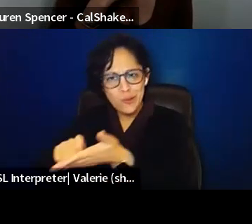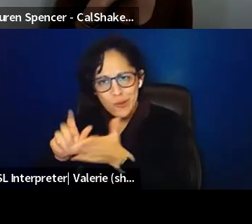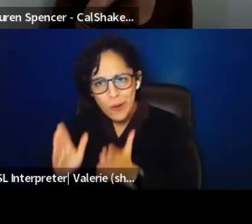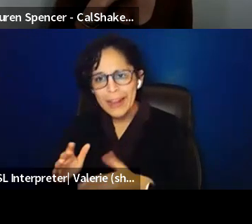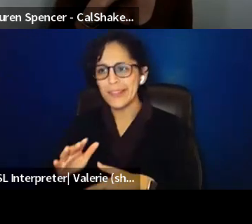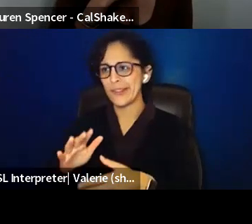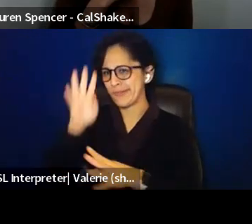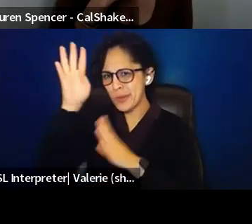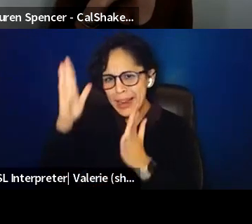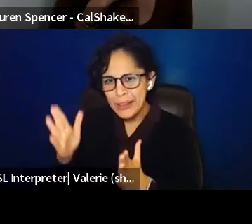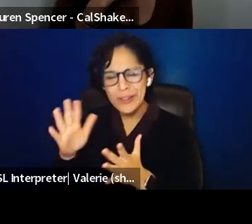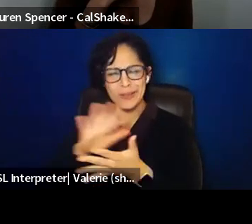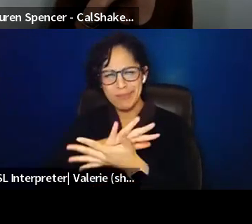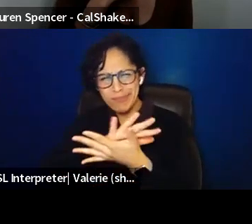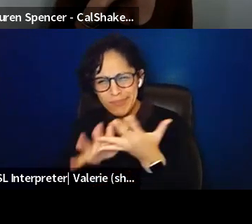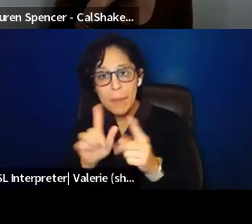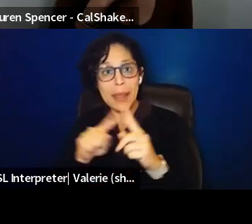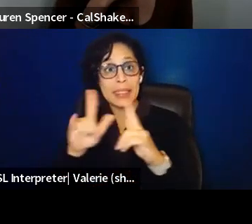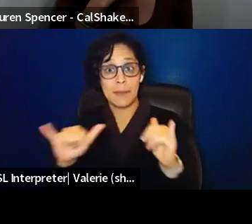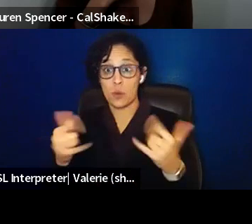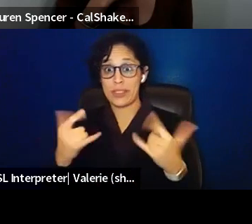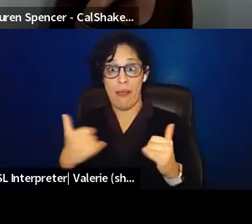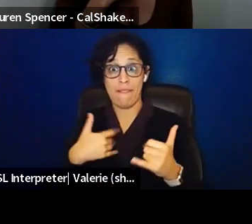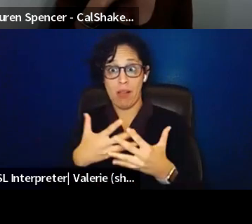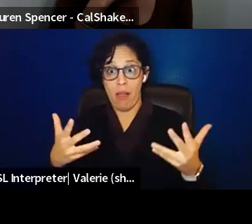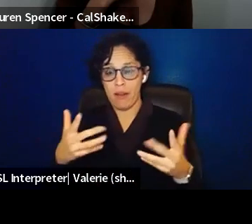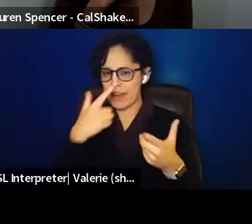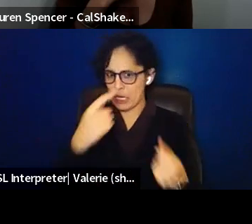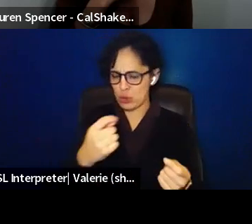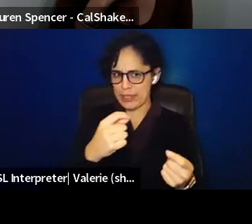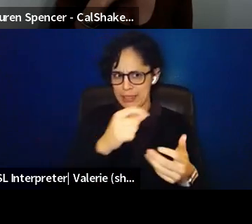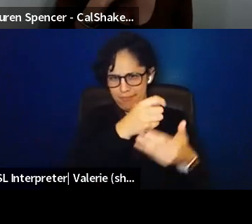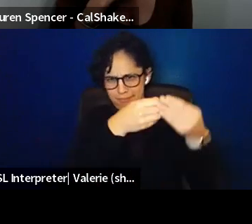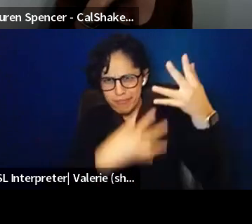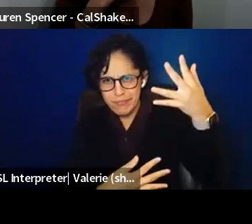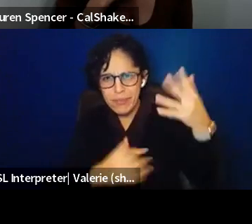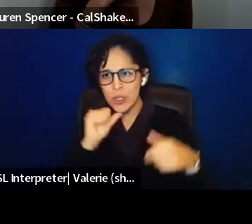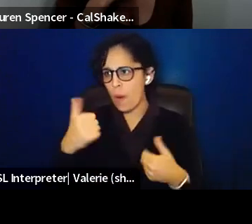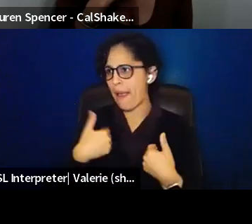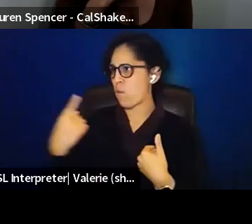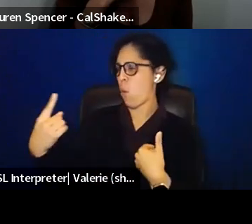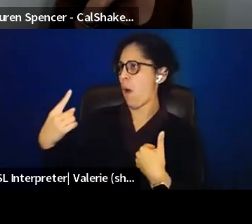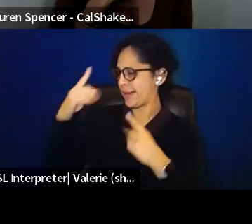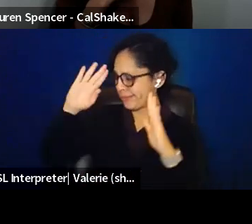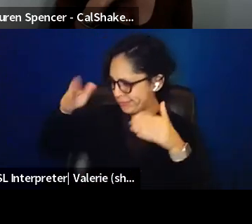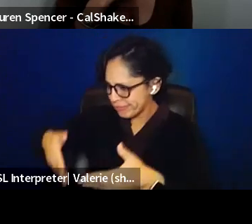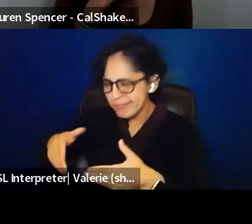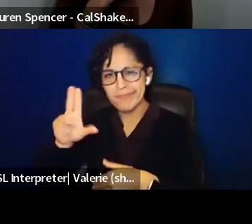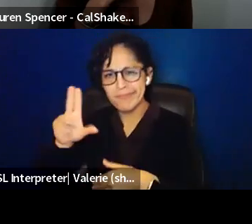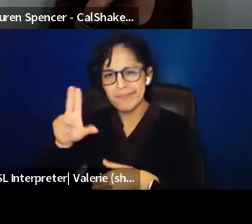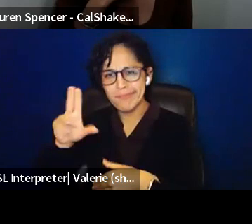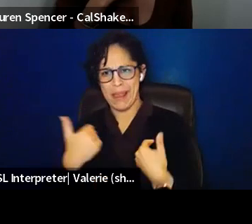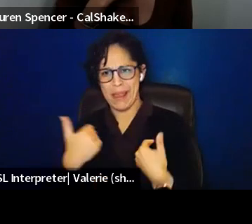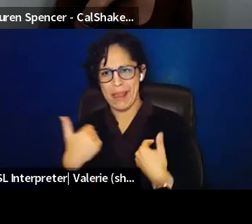but also because we carry a lot of slashes in our interests. So none of us are sort of squarely sitting in our purview. We are interested in